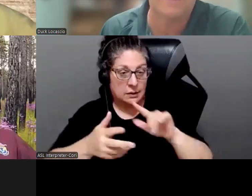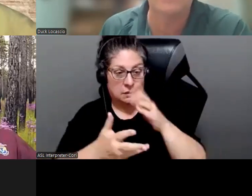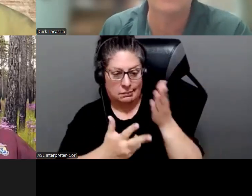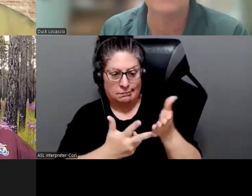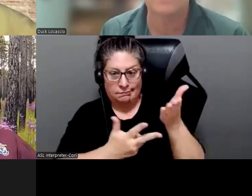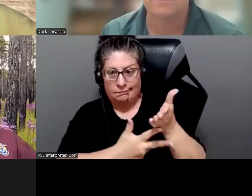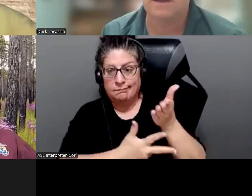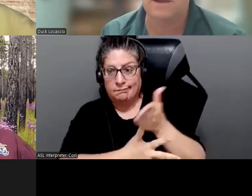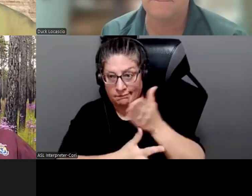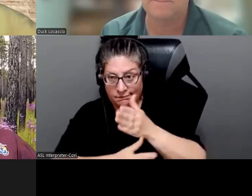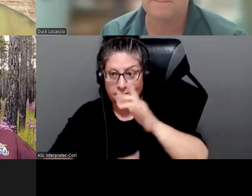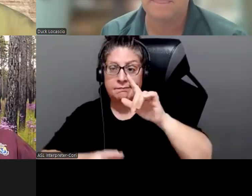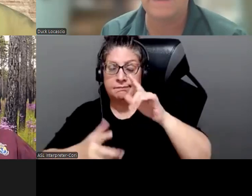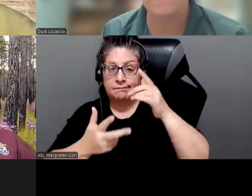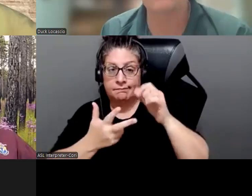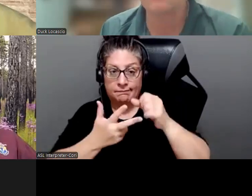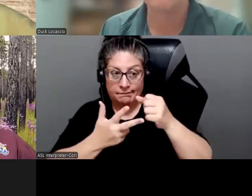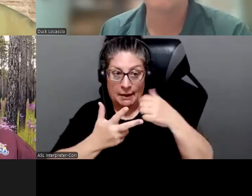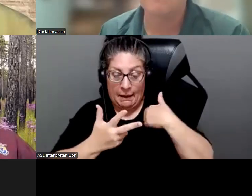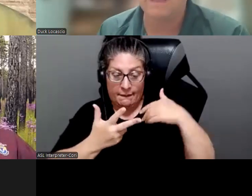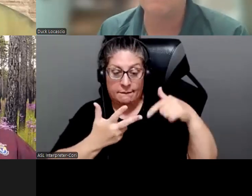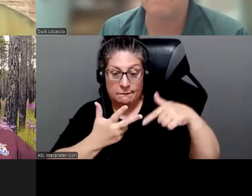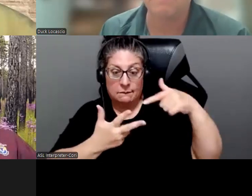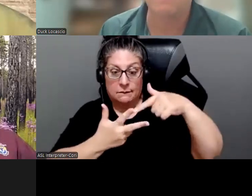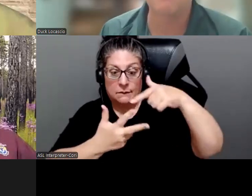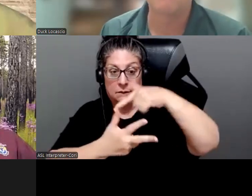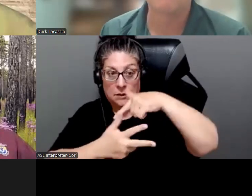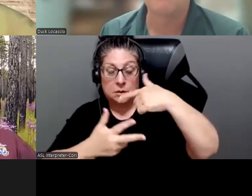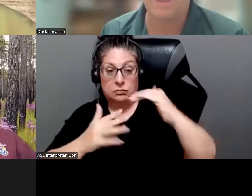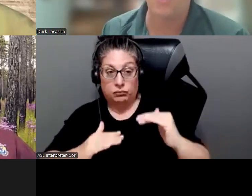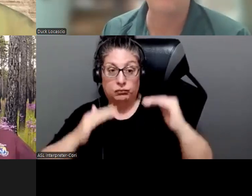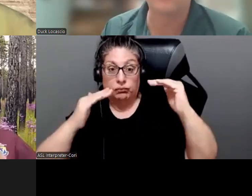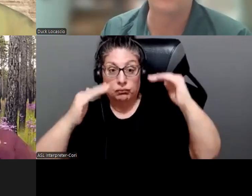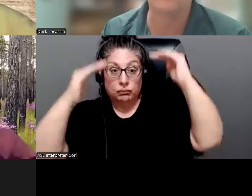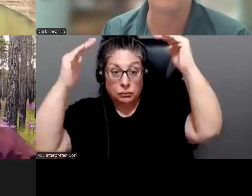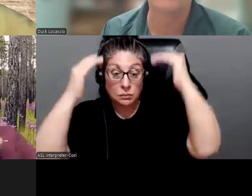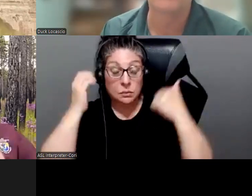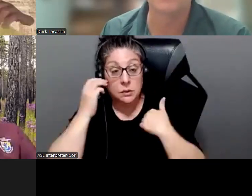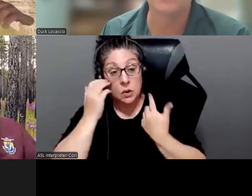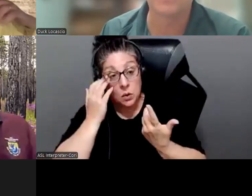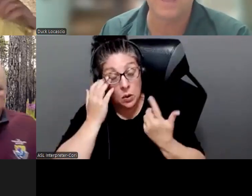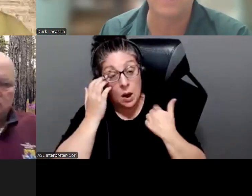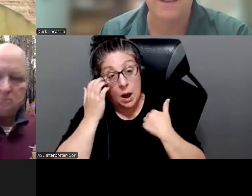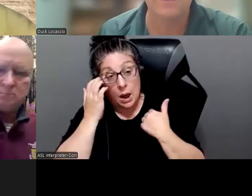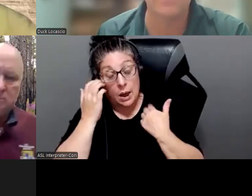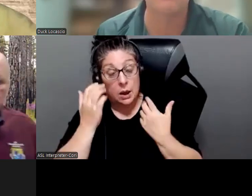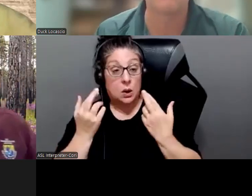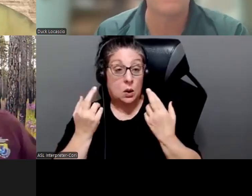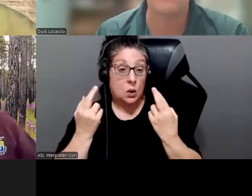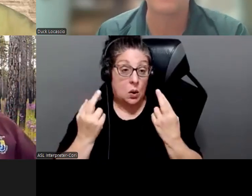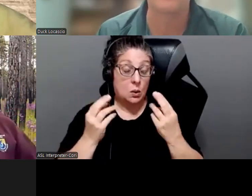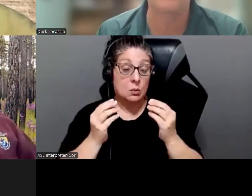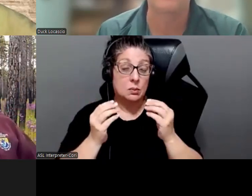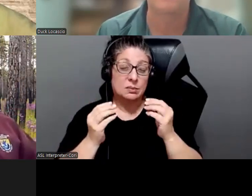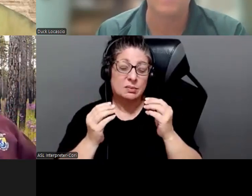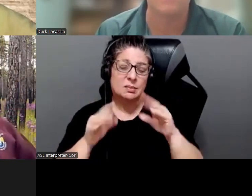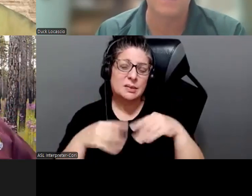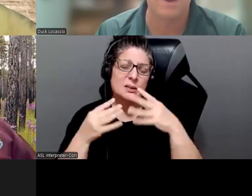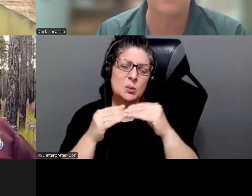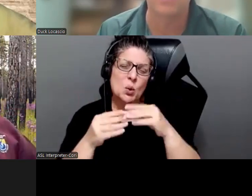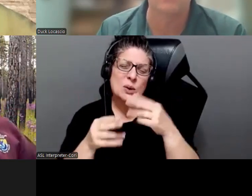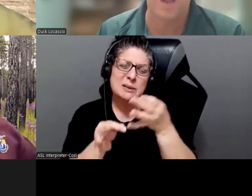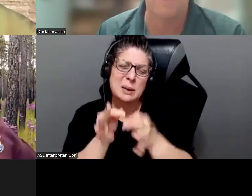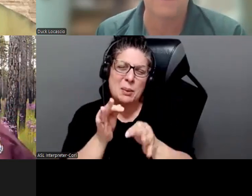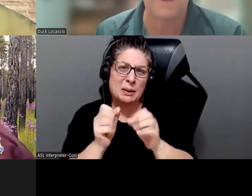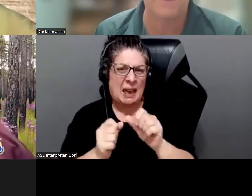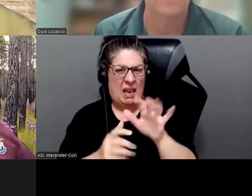successional stages. And that's, I hope to just kind of simplify it because it can